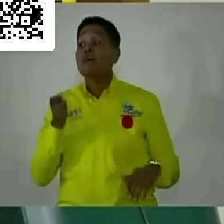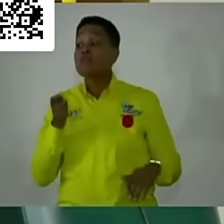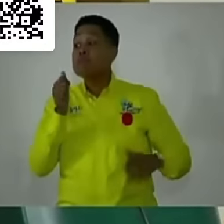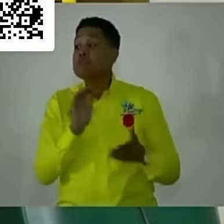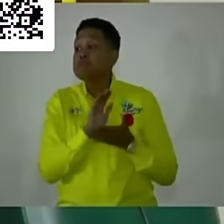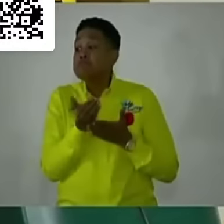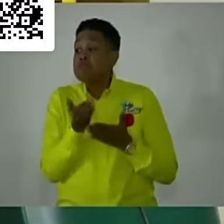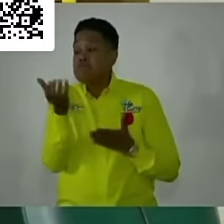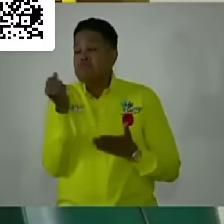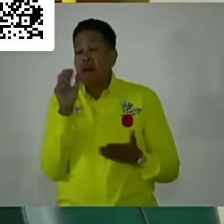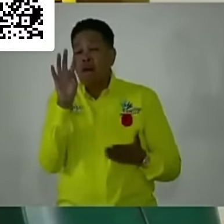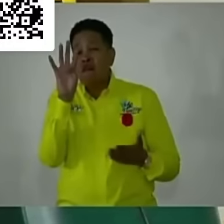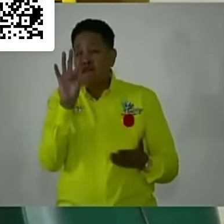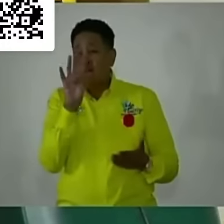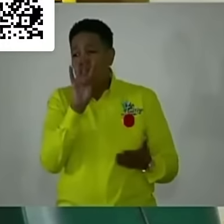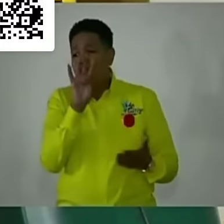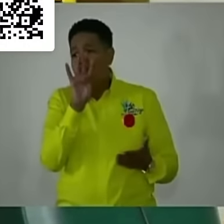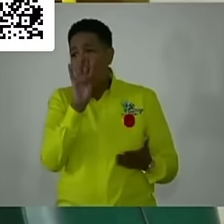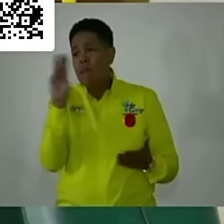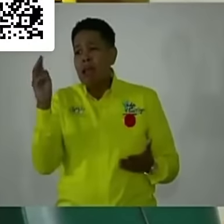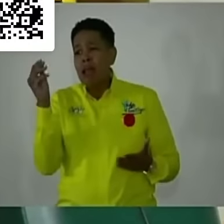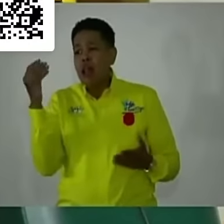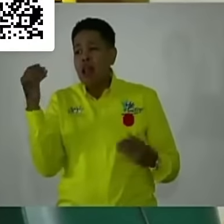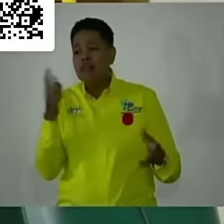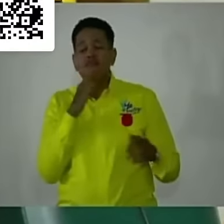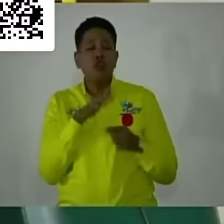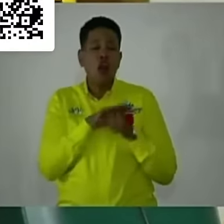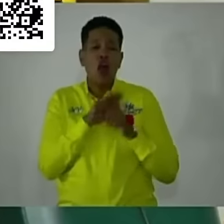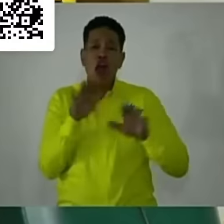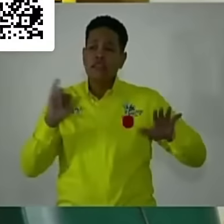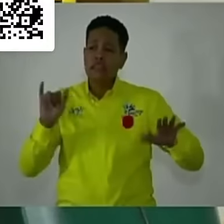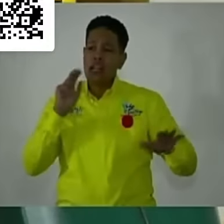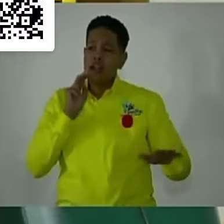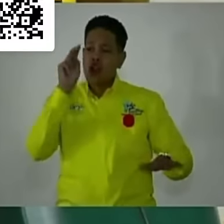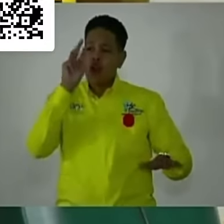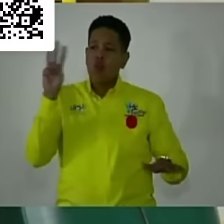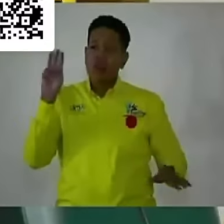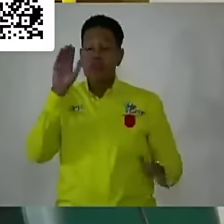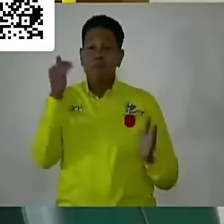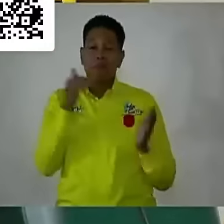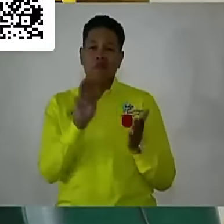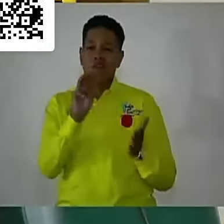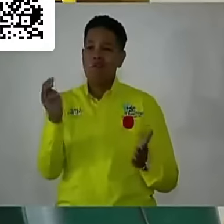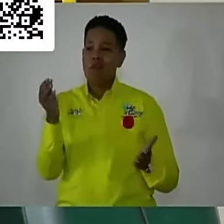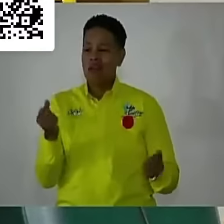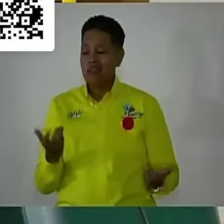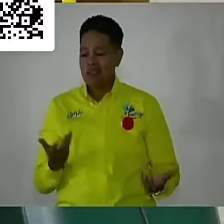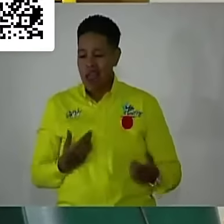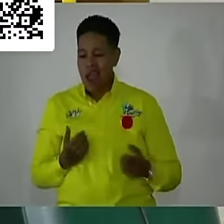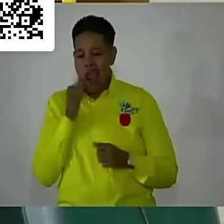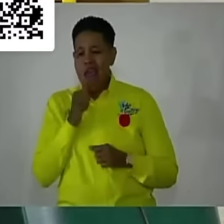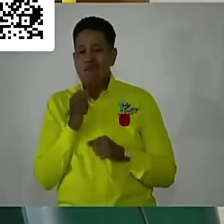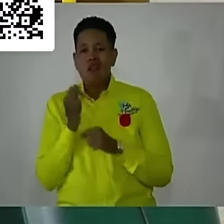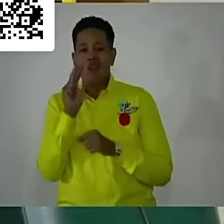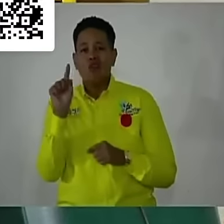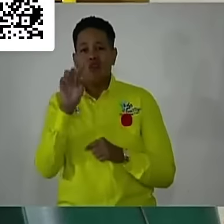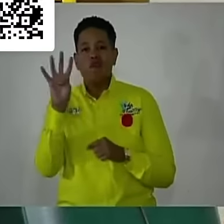$4 million that has been given to constituencies like Northwest Manchester every 3 to 4